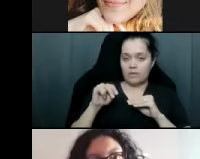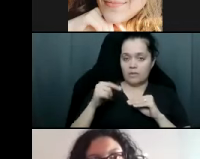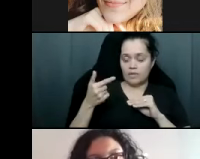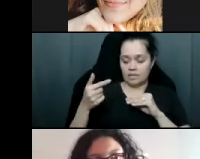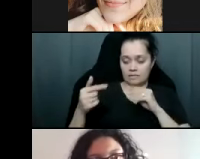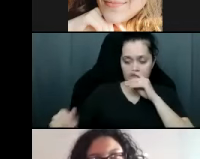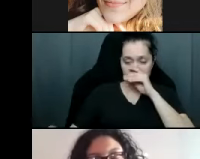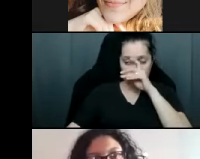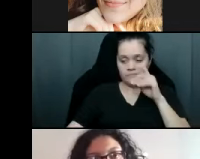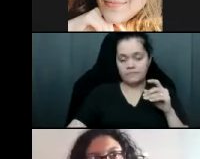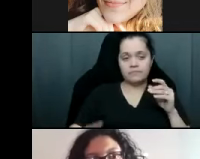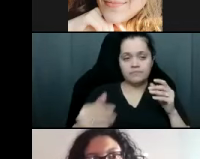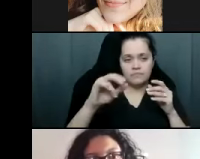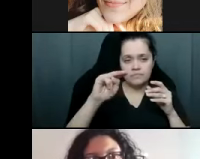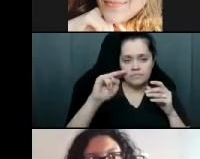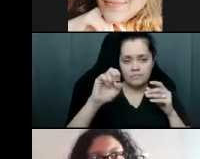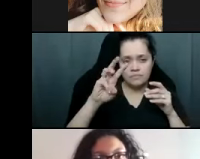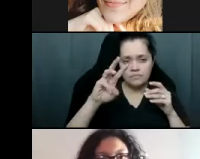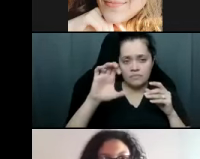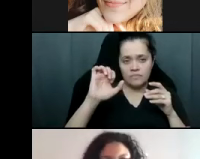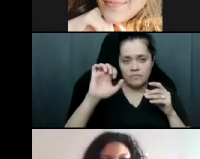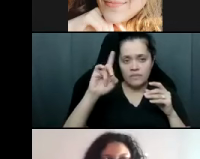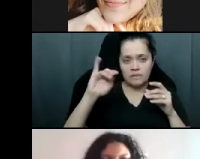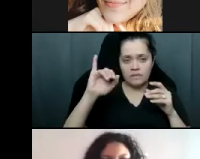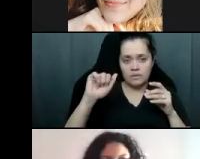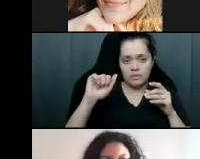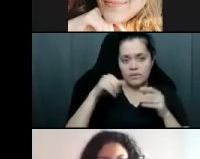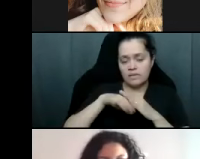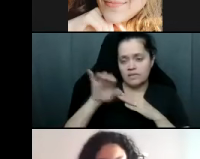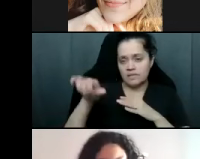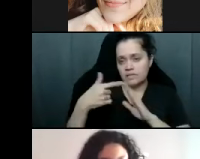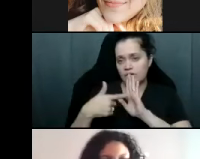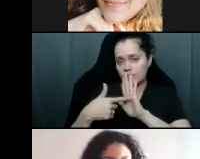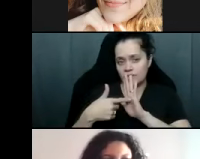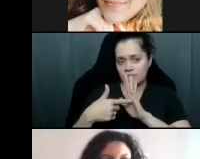New Caledonia, another example in Melanesia.